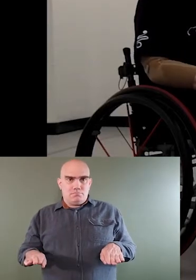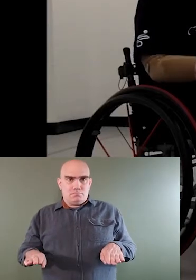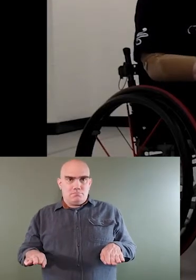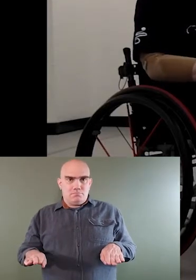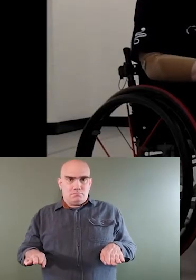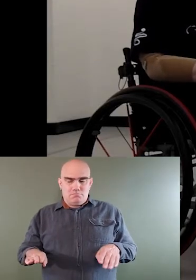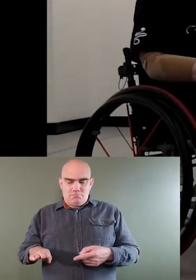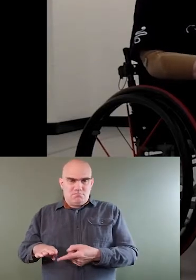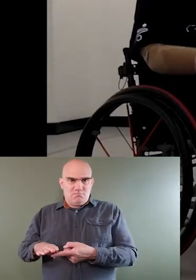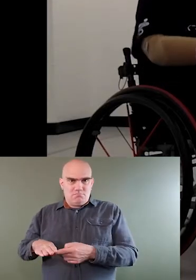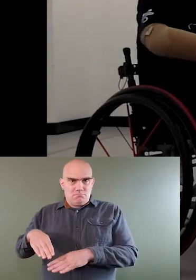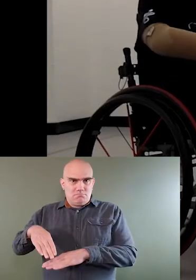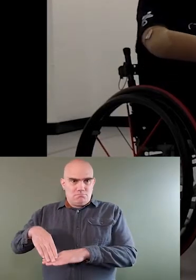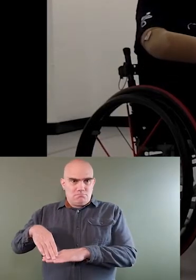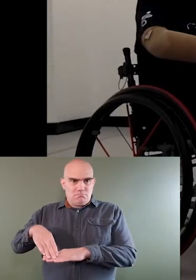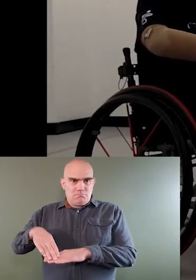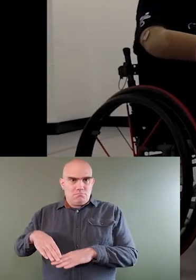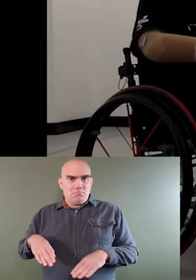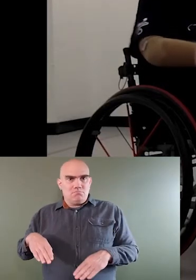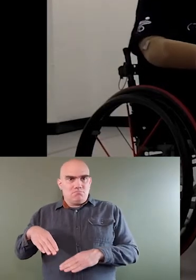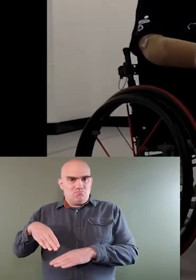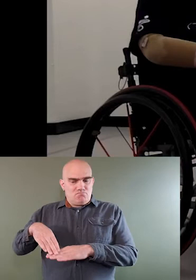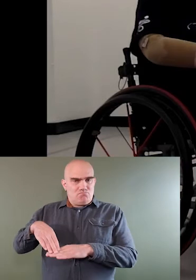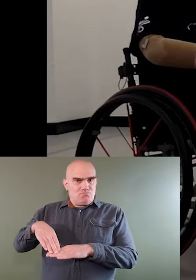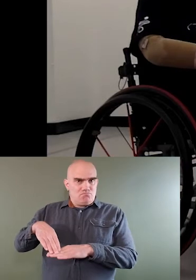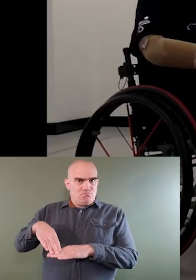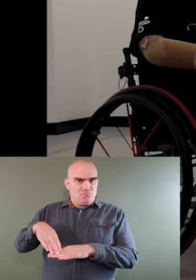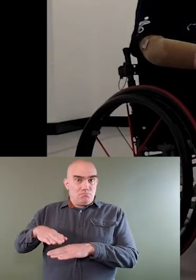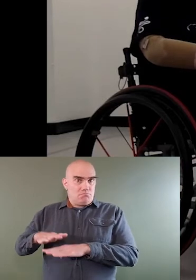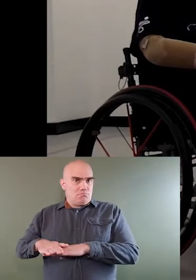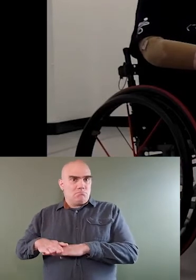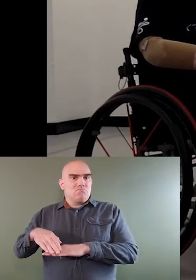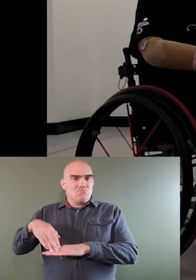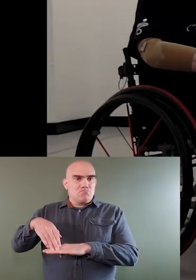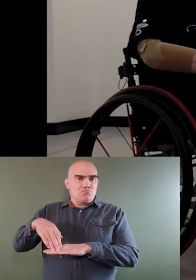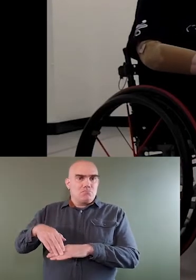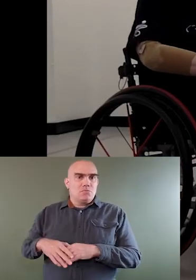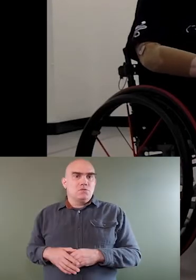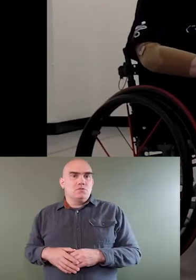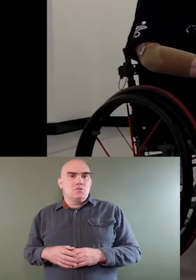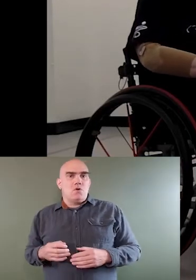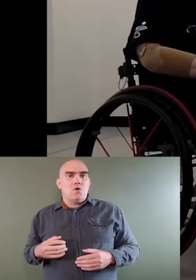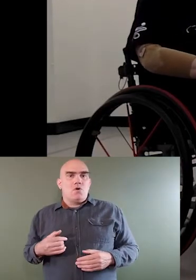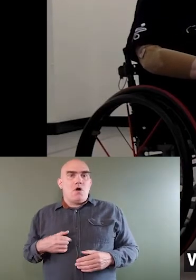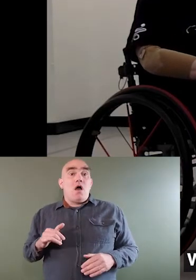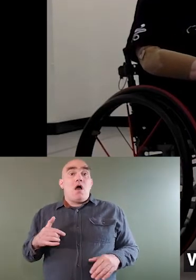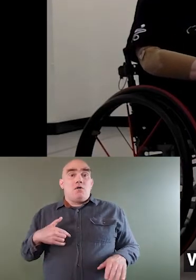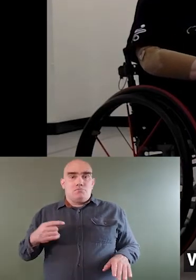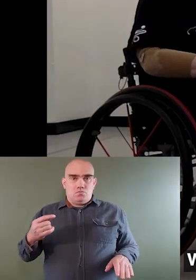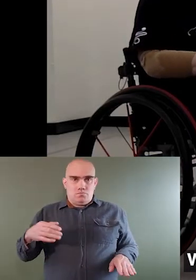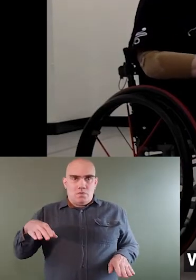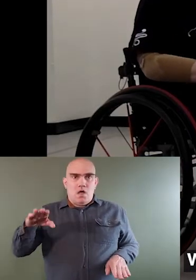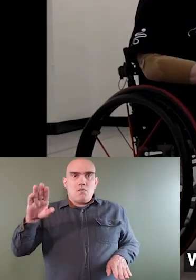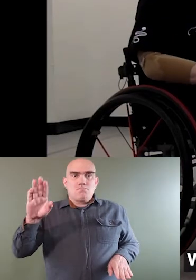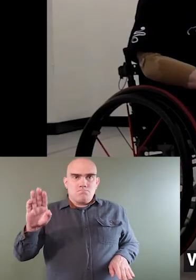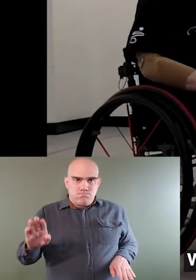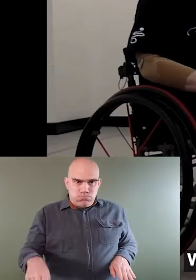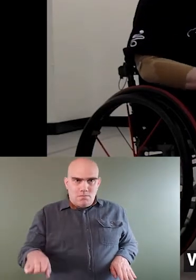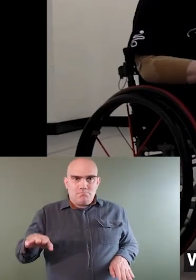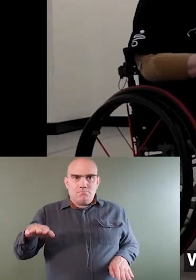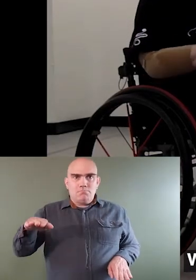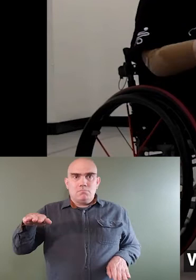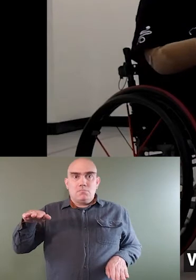foot. A step is on the ball of the foot. We do I'm going to stop it. We're going to do a